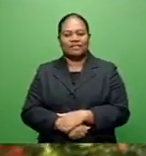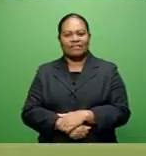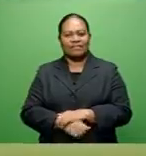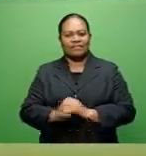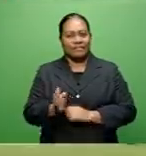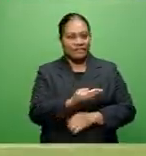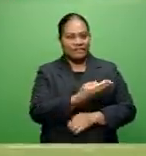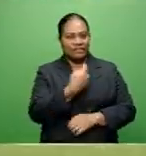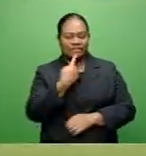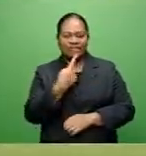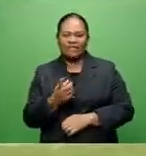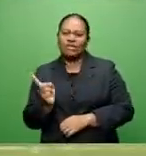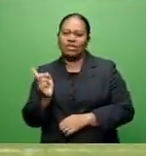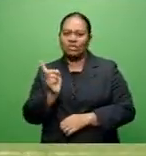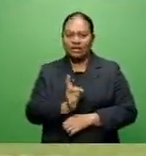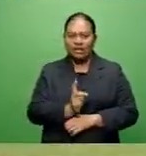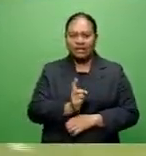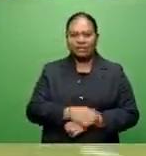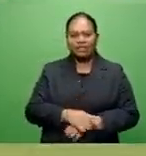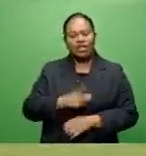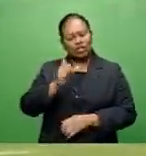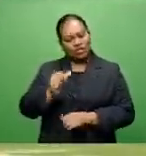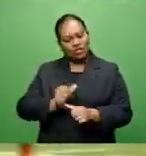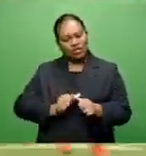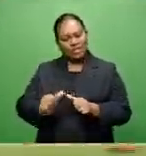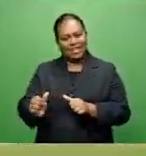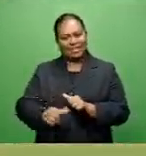came out here to just play our best,